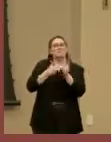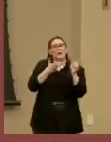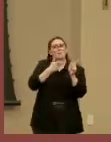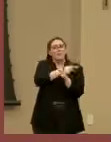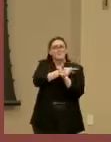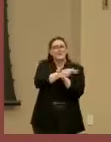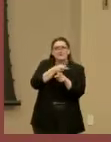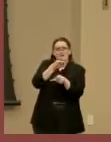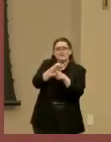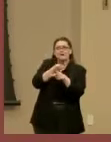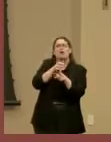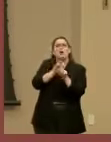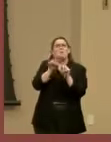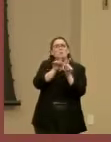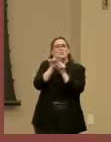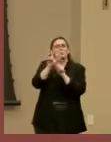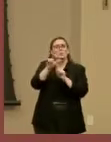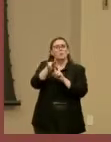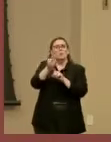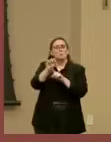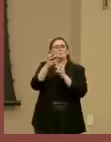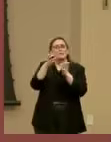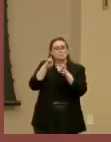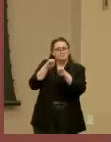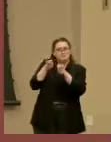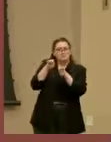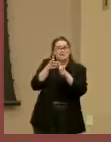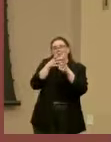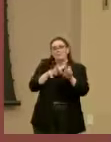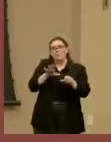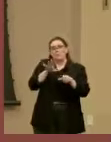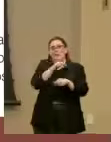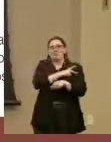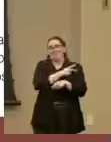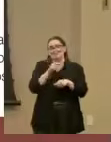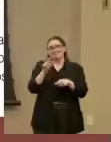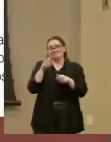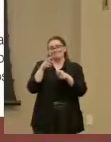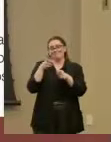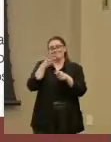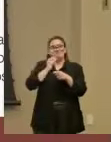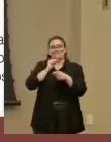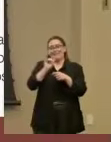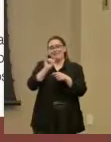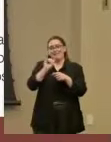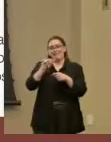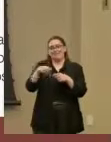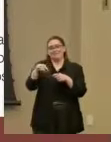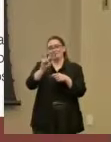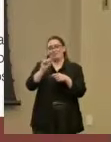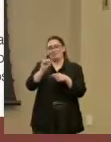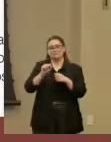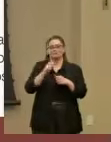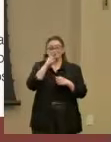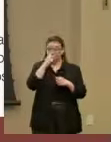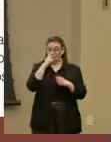to be very well controlled, and I definitely do not want to see antiphospholipid in these patients. So again, this is actually what the